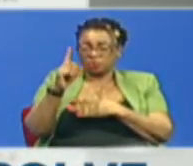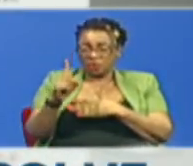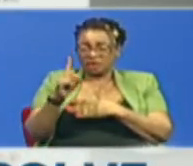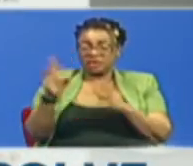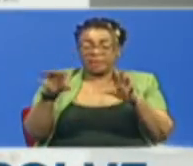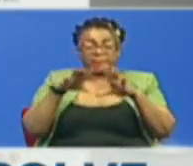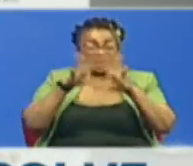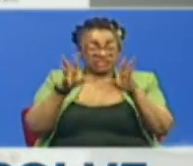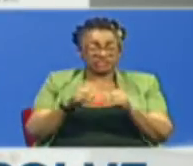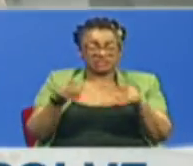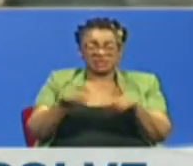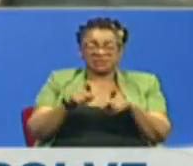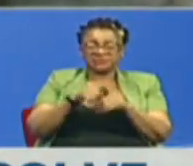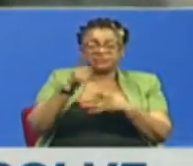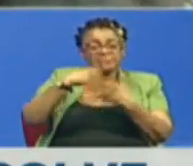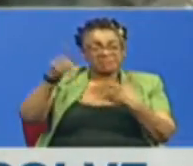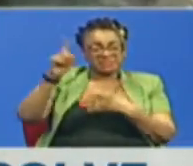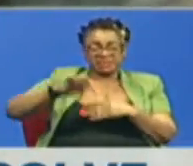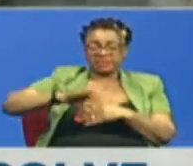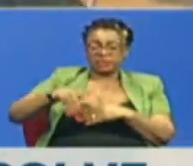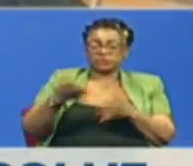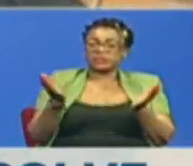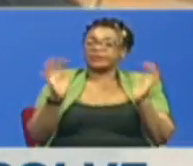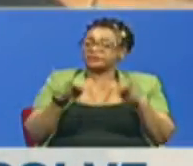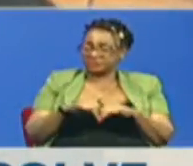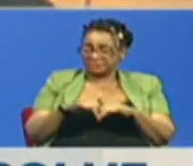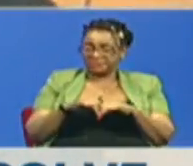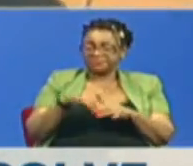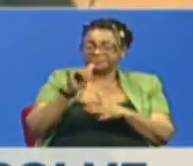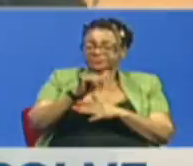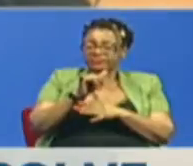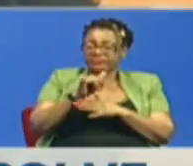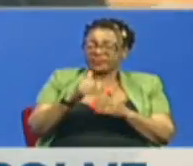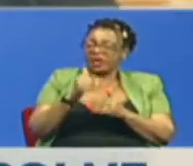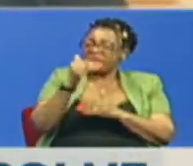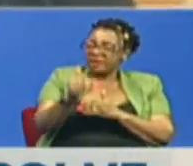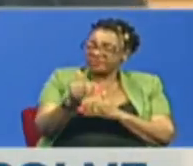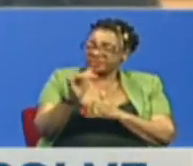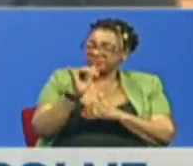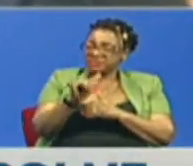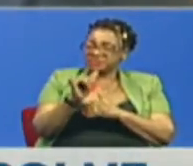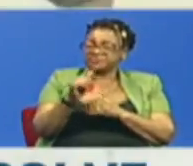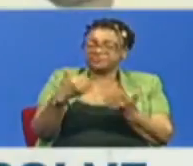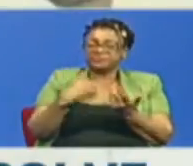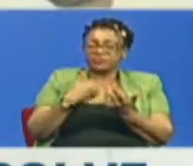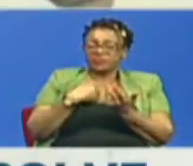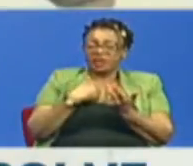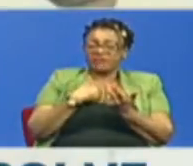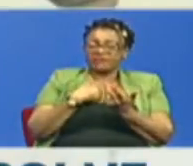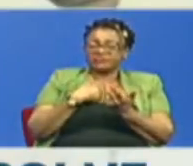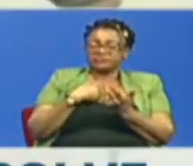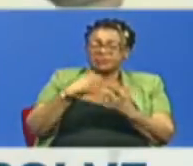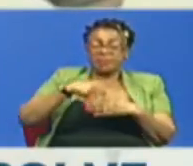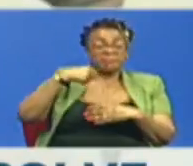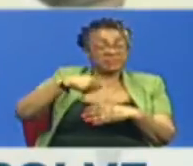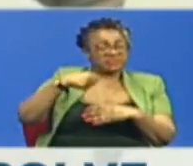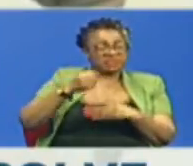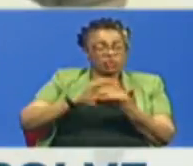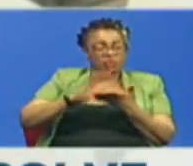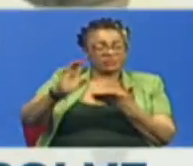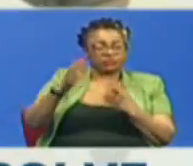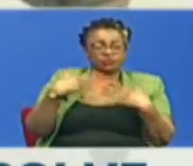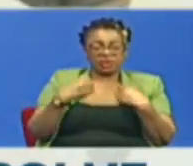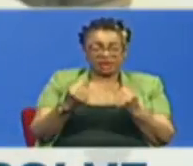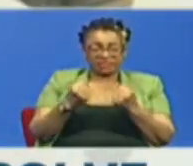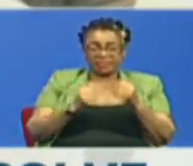by the county assembly. This is after the assembly slashed and reassigned budget allocations to health, donor-funded